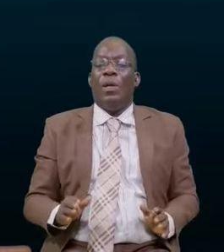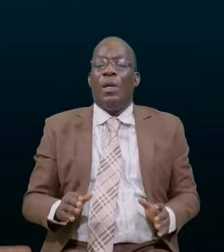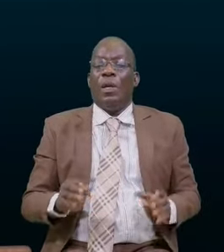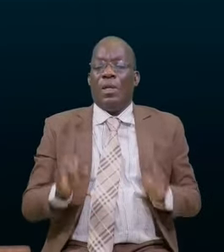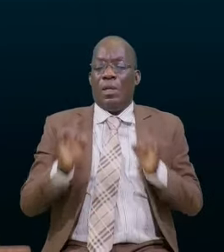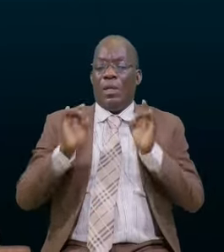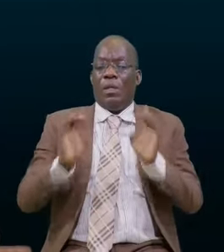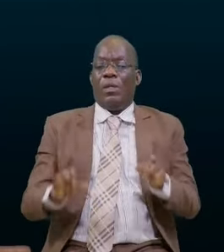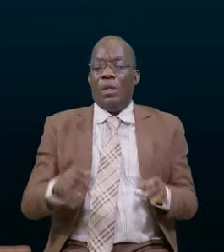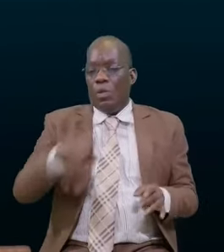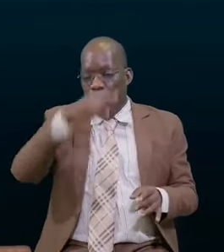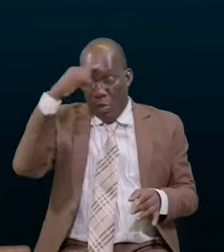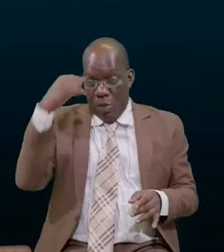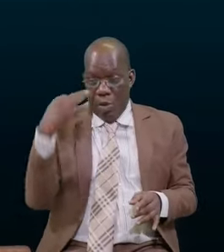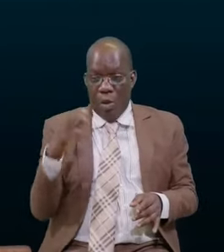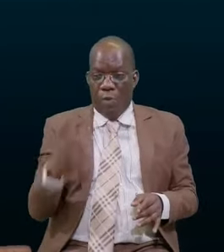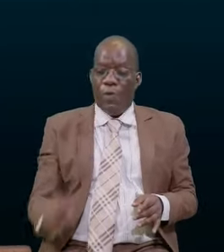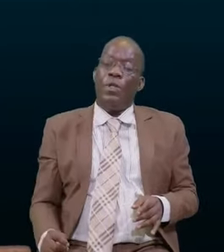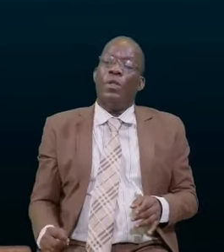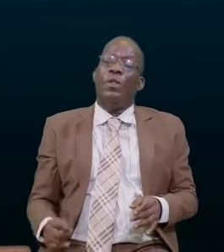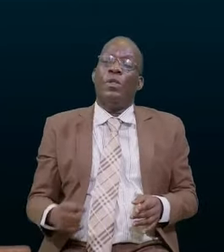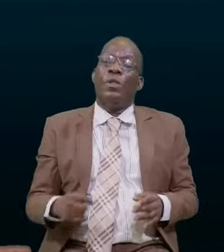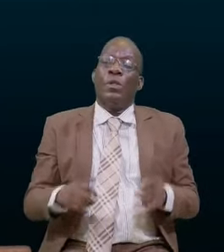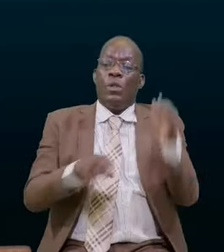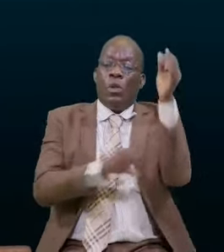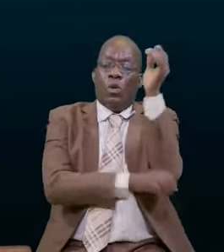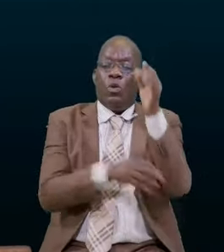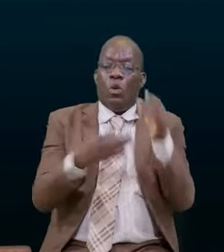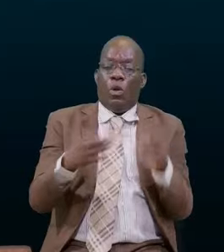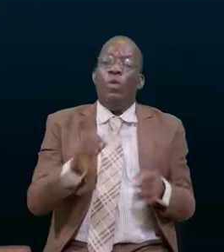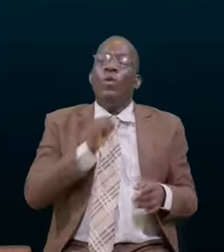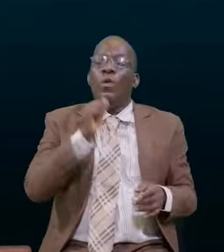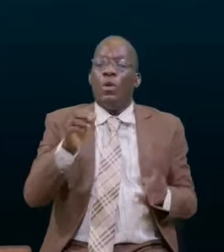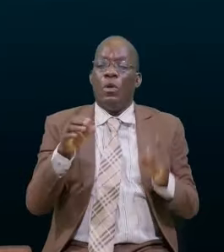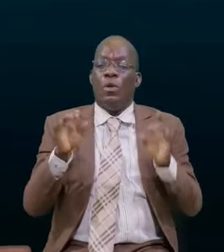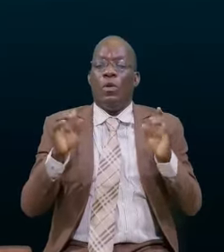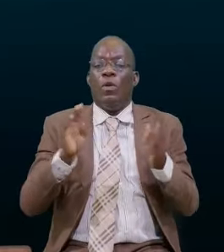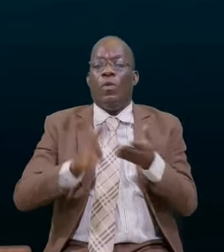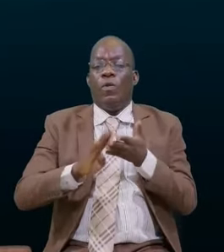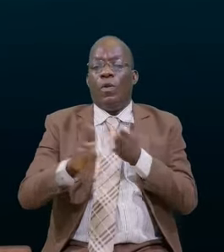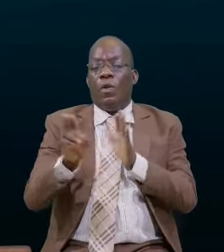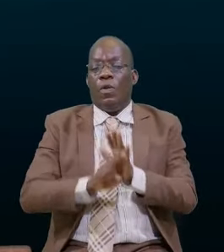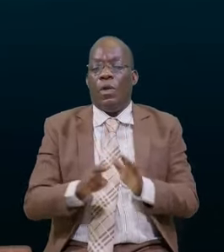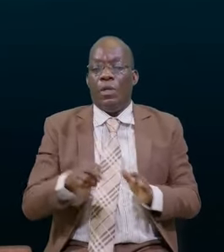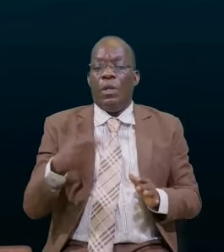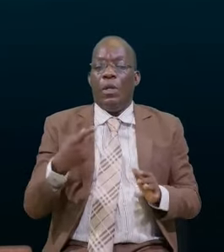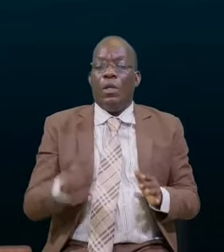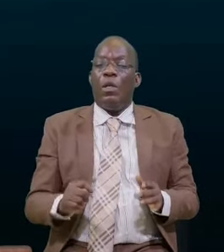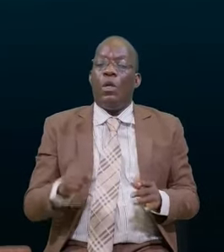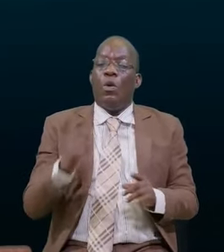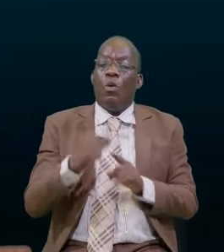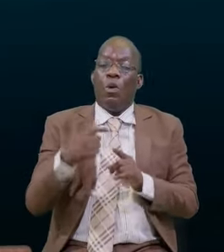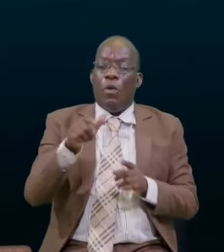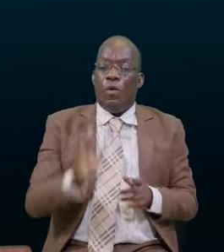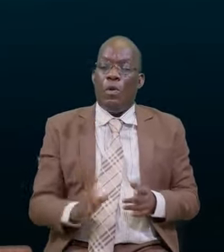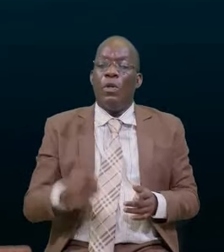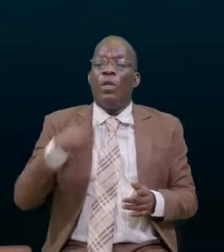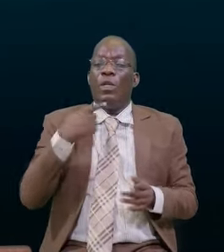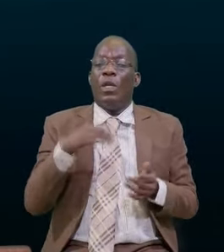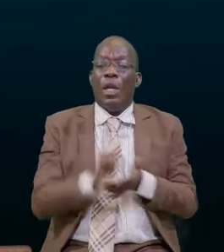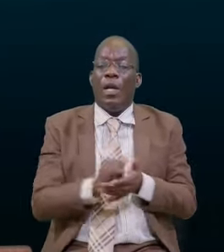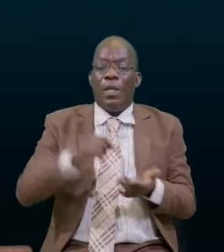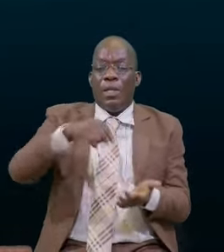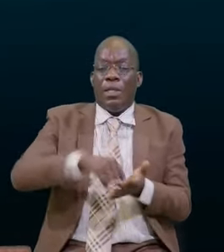unforgiving spirit that has come into one's heart and the word of God tells us that these little foxes in our lives could be